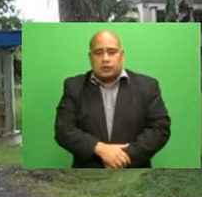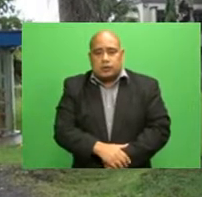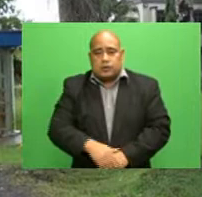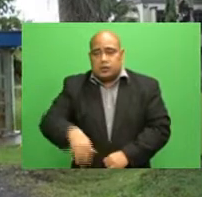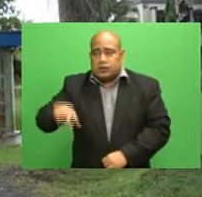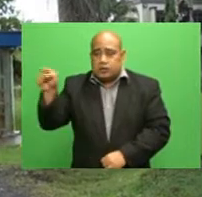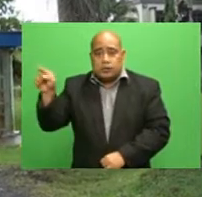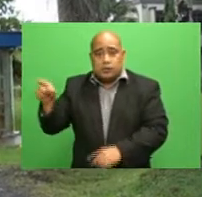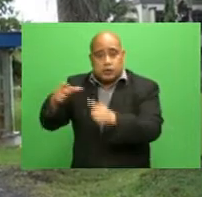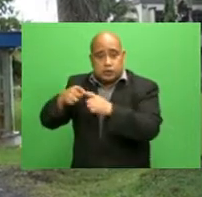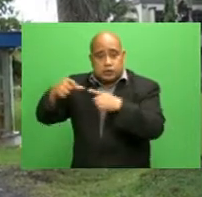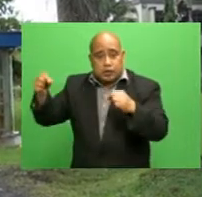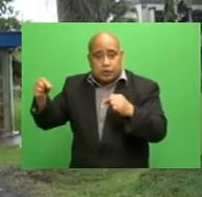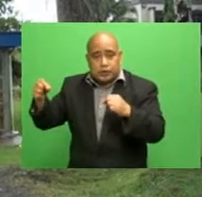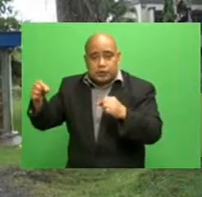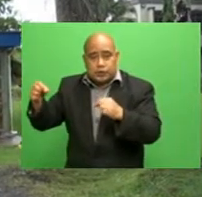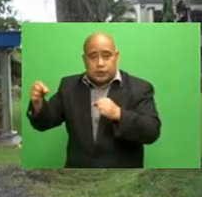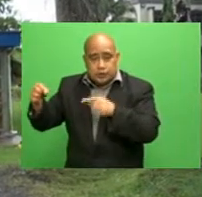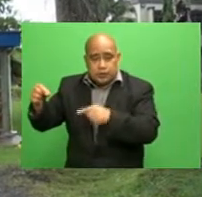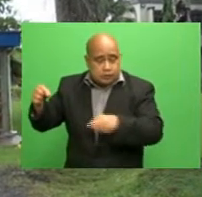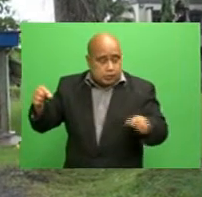funding worth